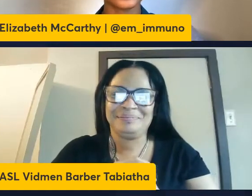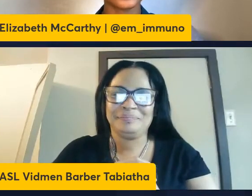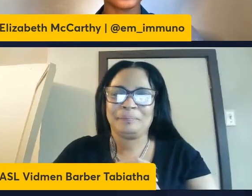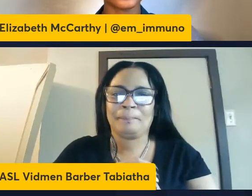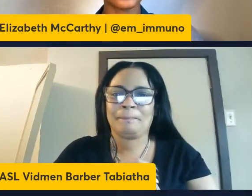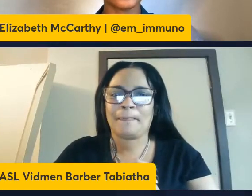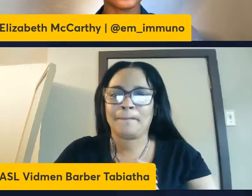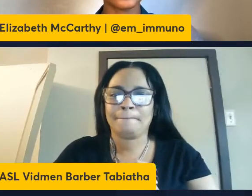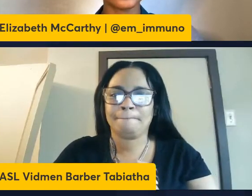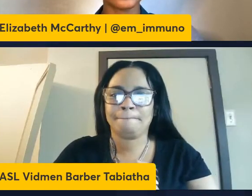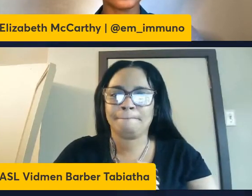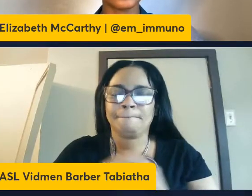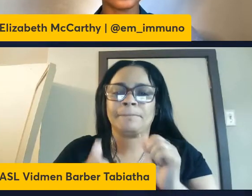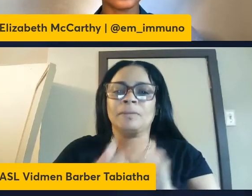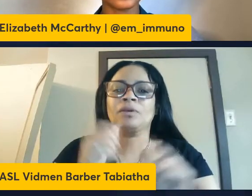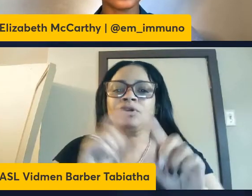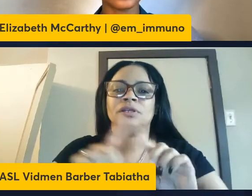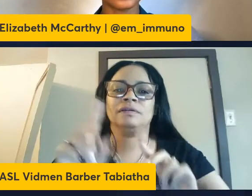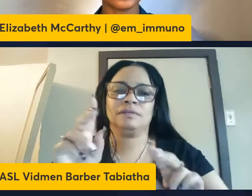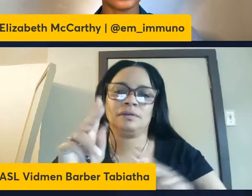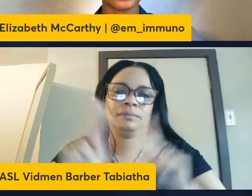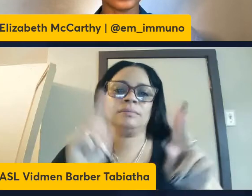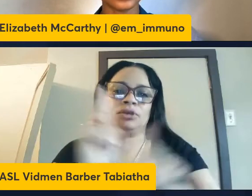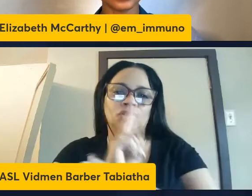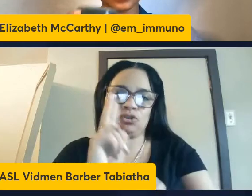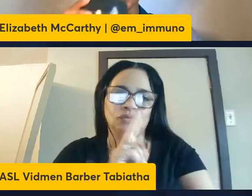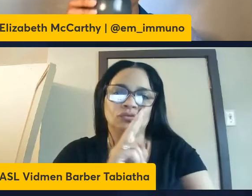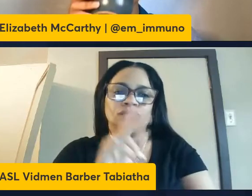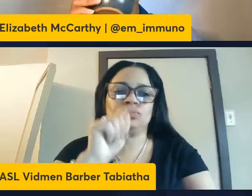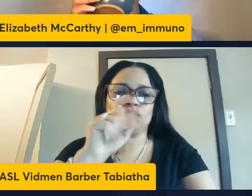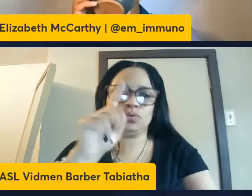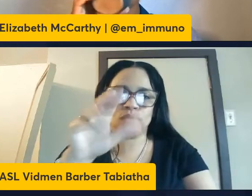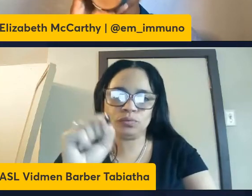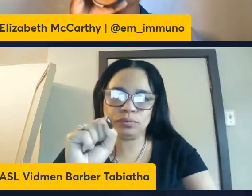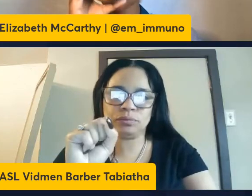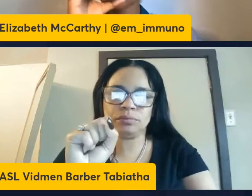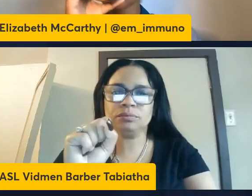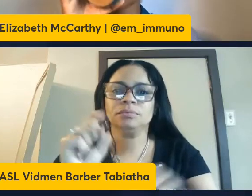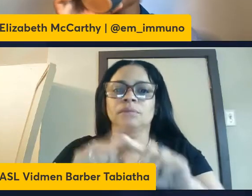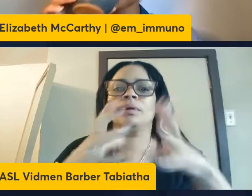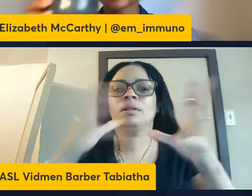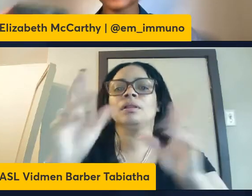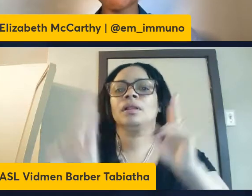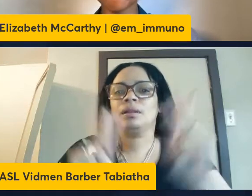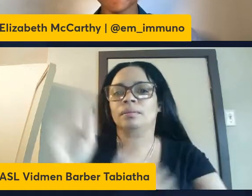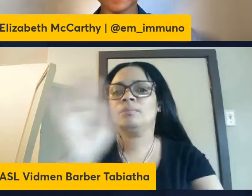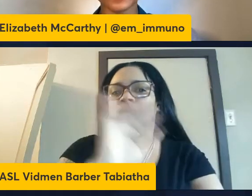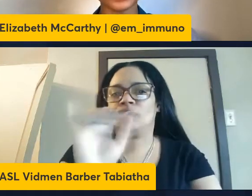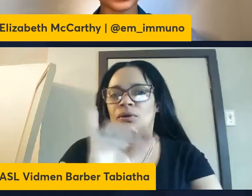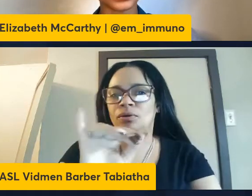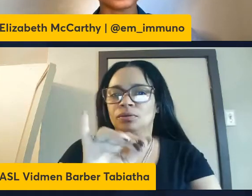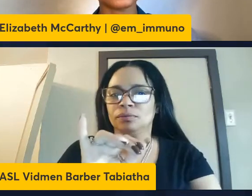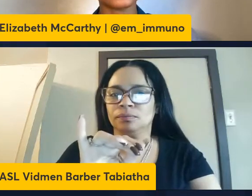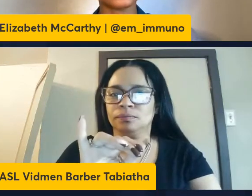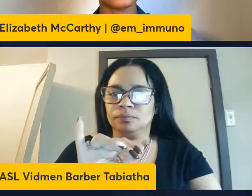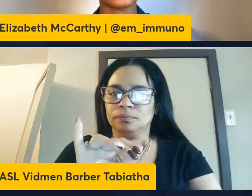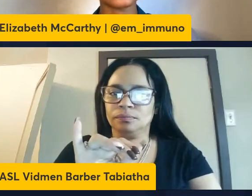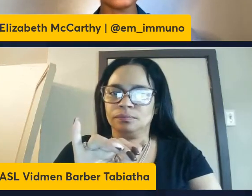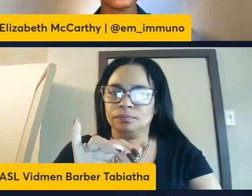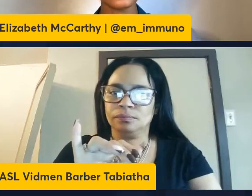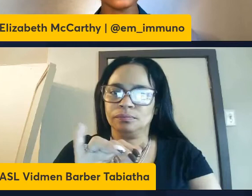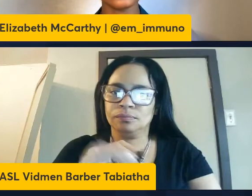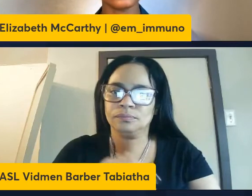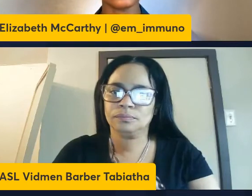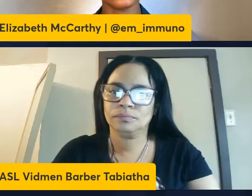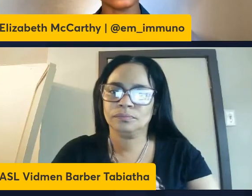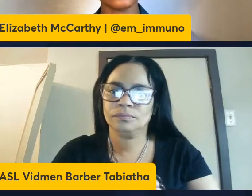Yeah, loads of different people use computational tools, and I think quite a lot of people are also driven by different things within this domain. So